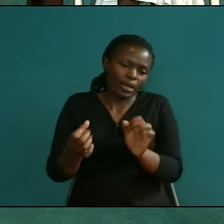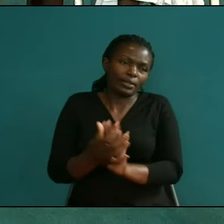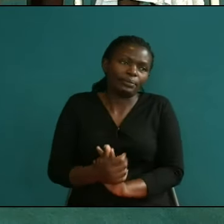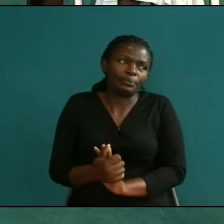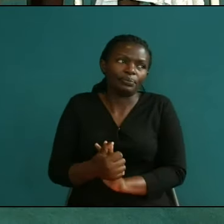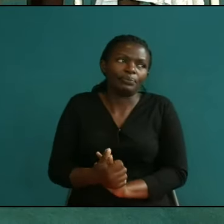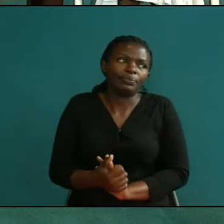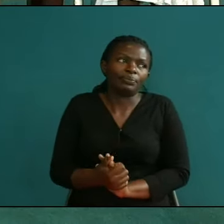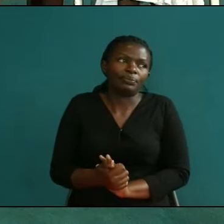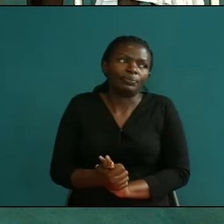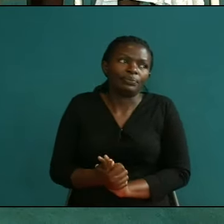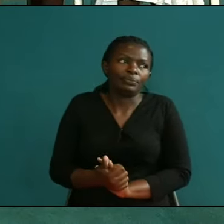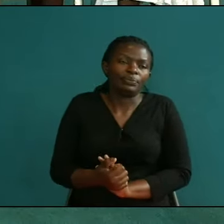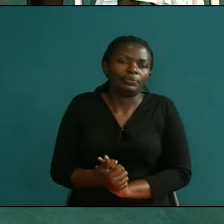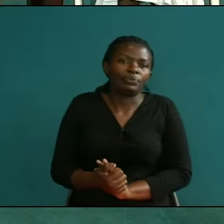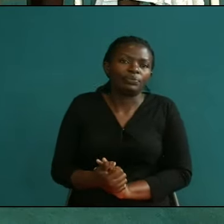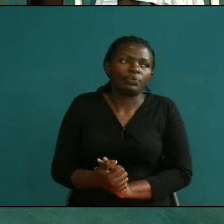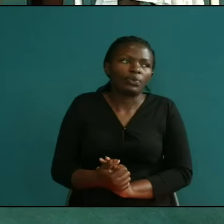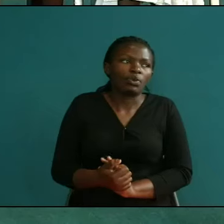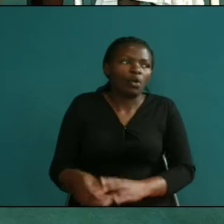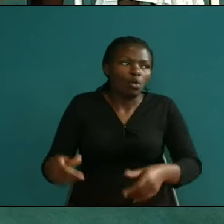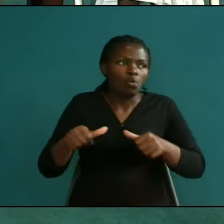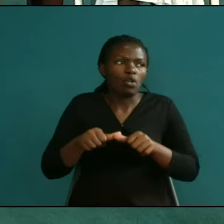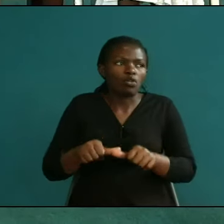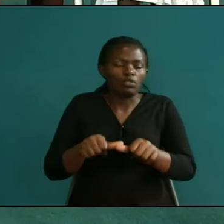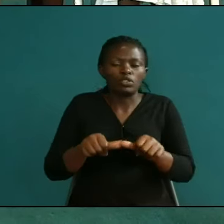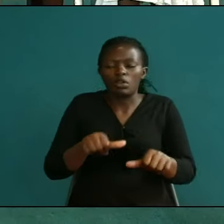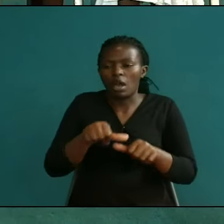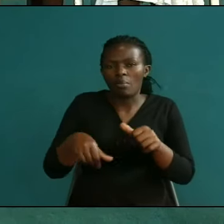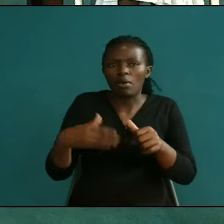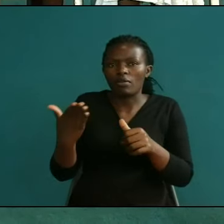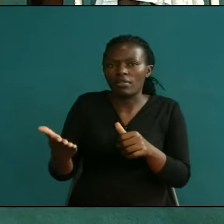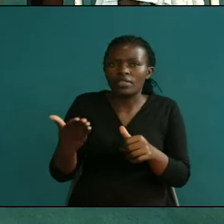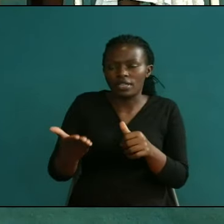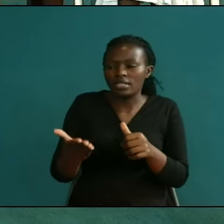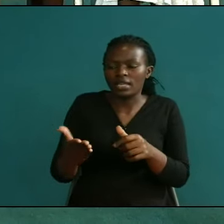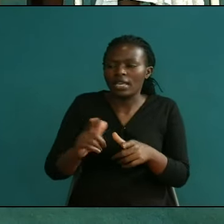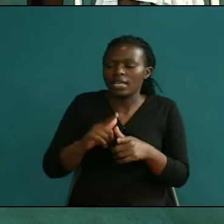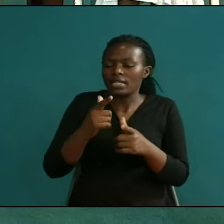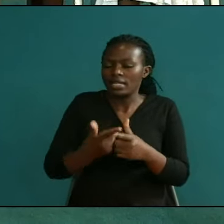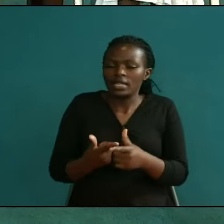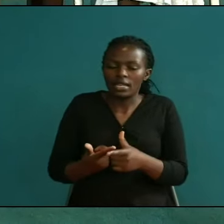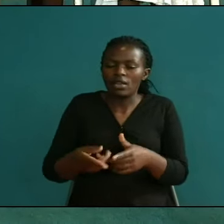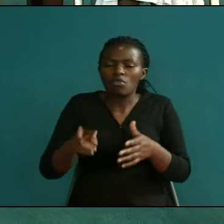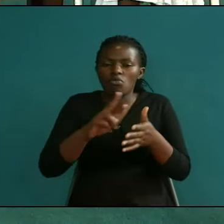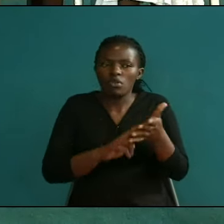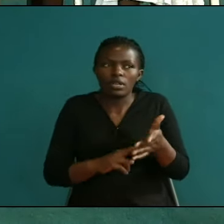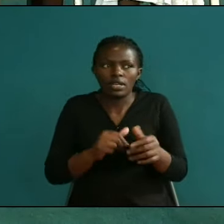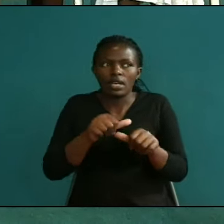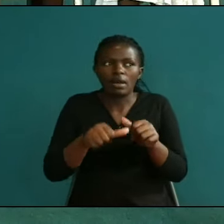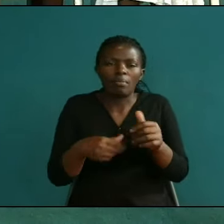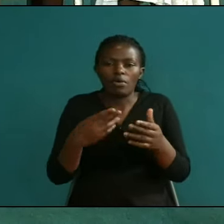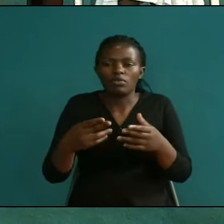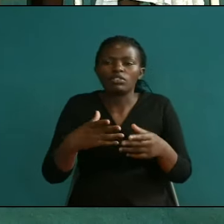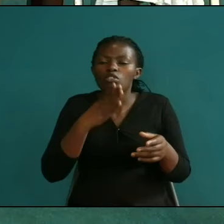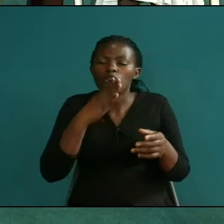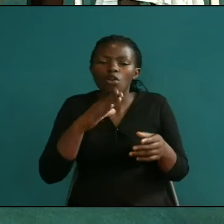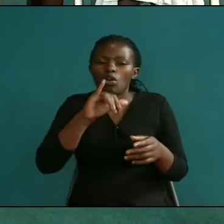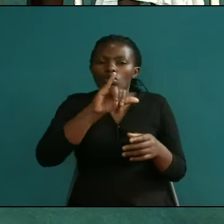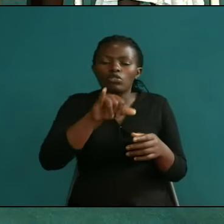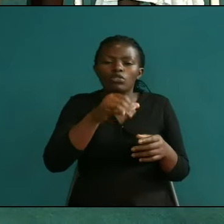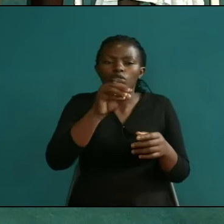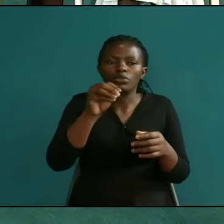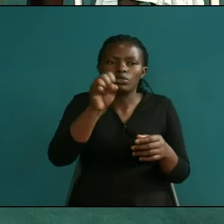amen. So we're going to look at this week's punchlines. And while in vision, Zechariah sees Joshua the high priest dressed